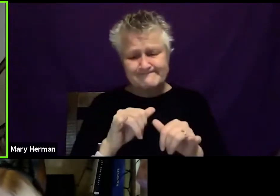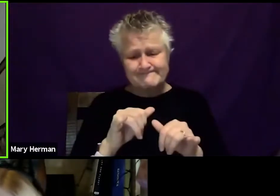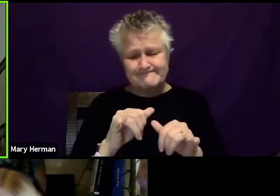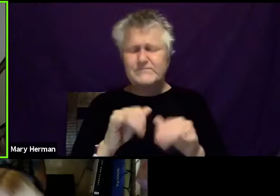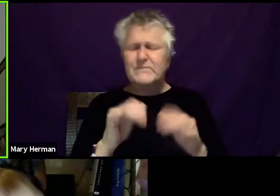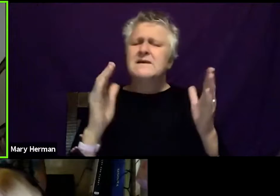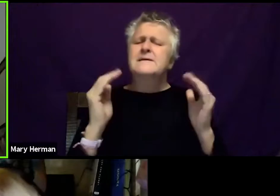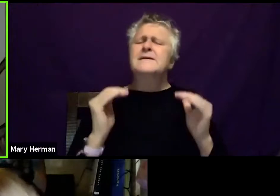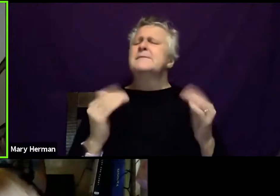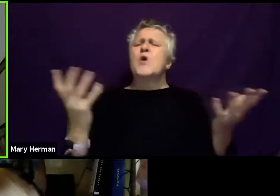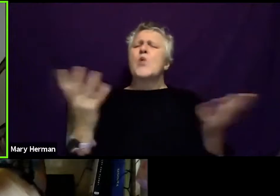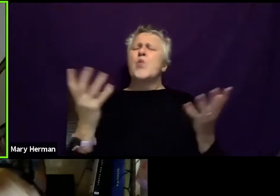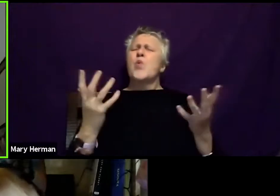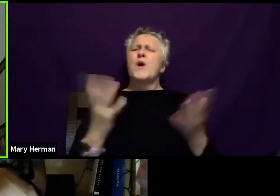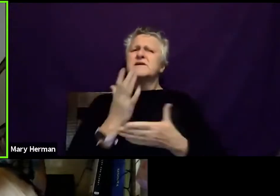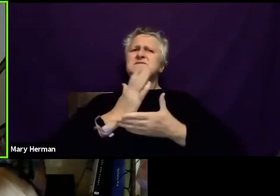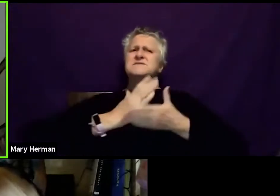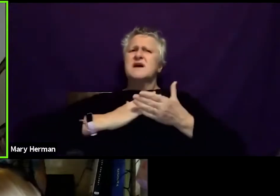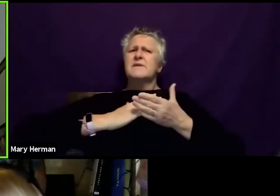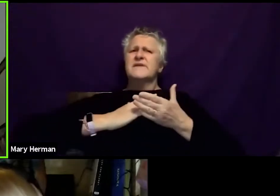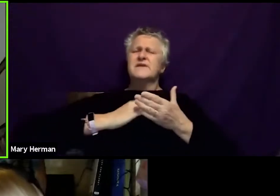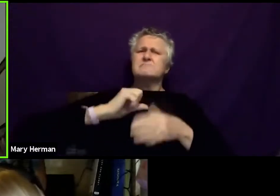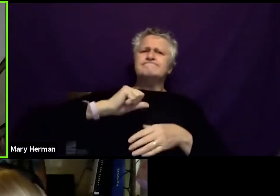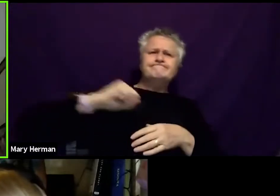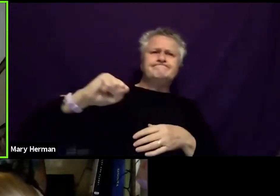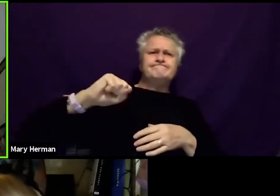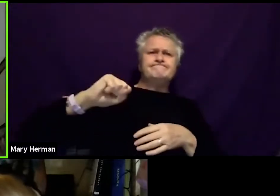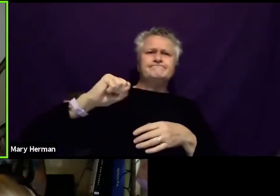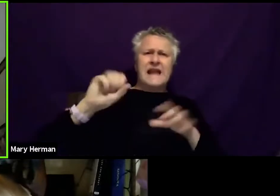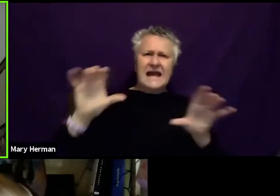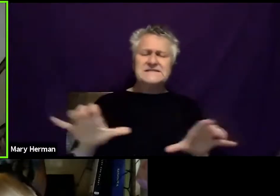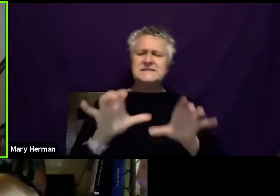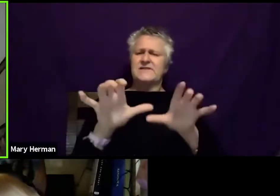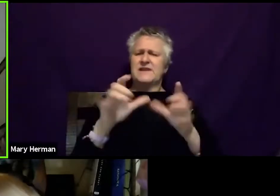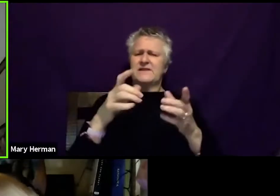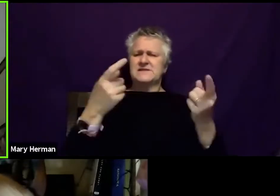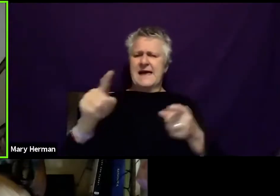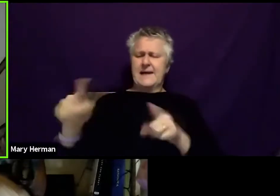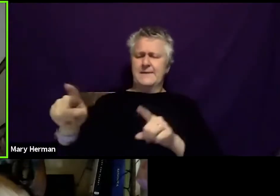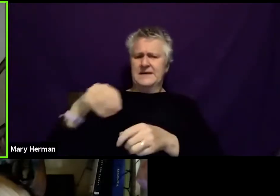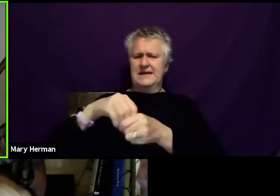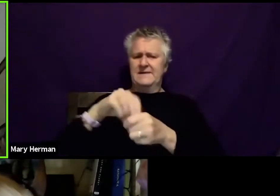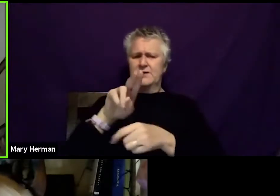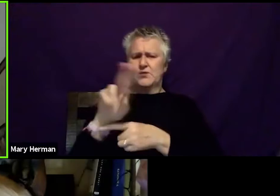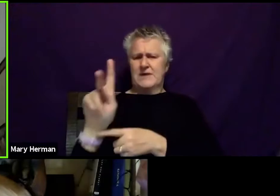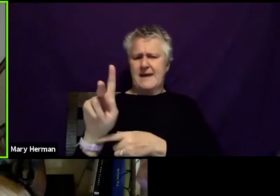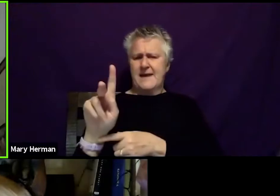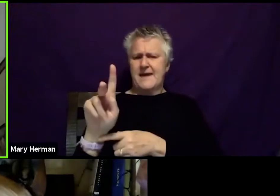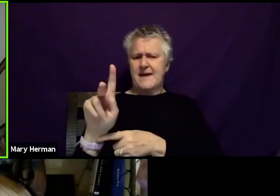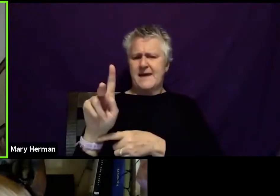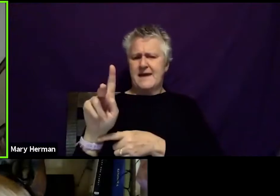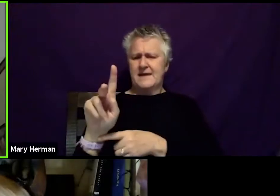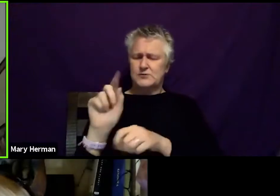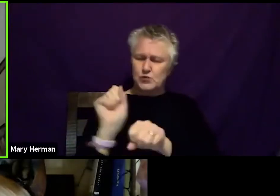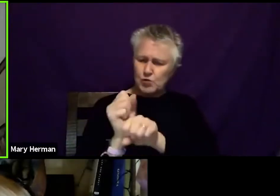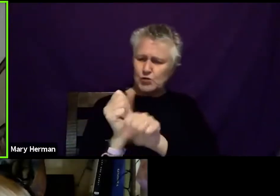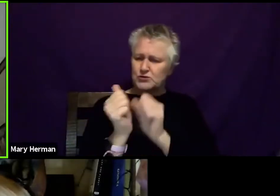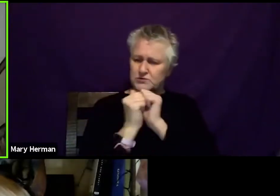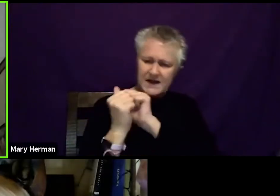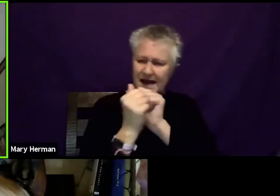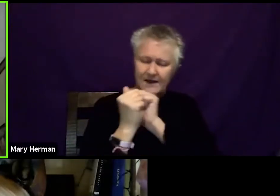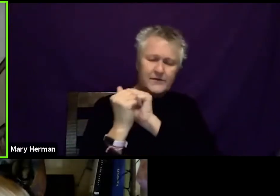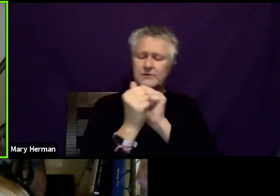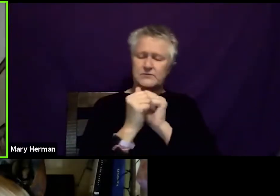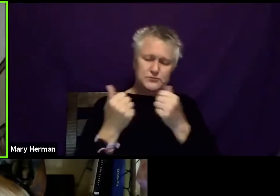kind of activity that's going on in the UK disability community to try and work together to